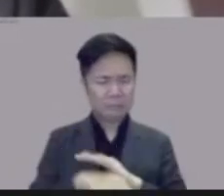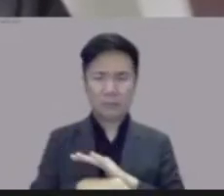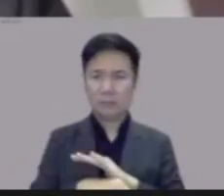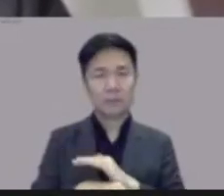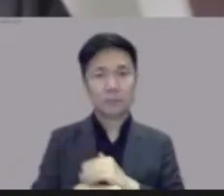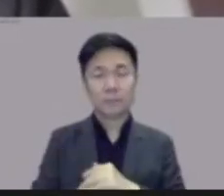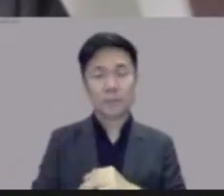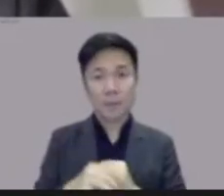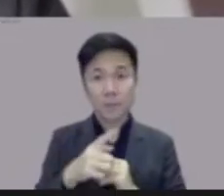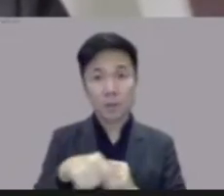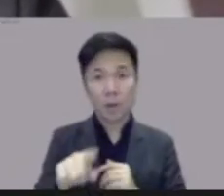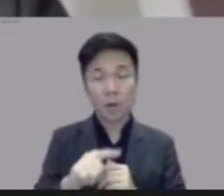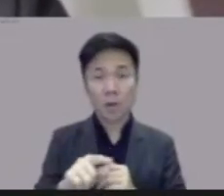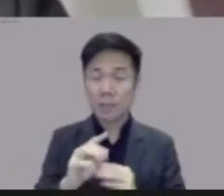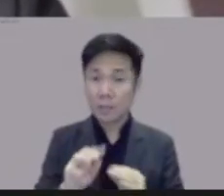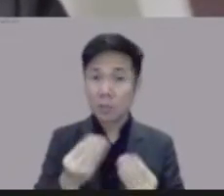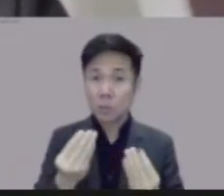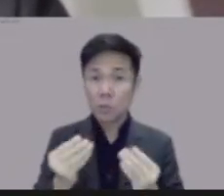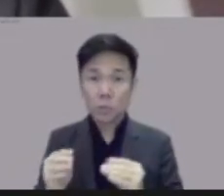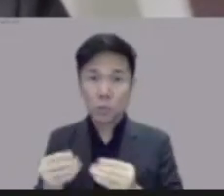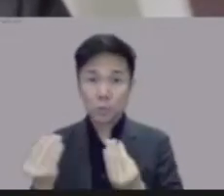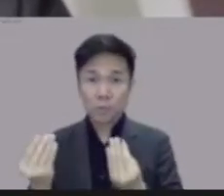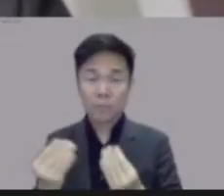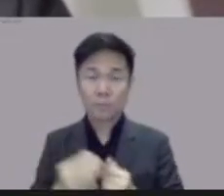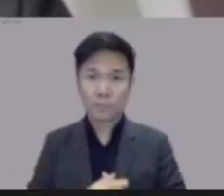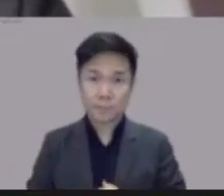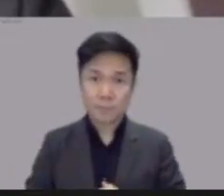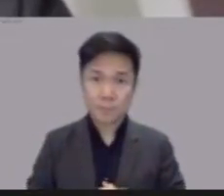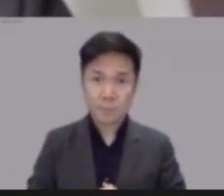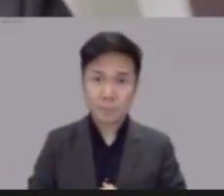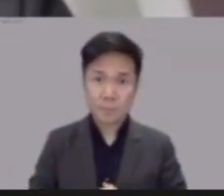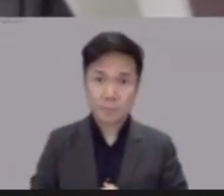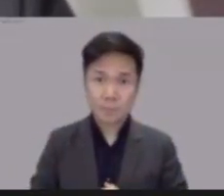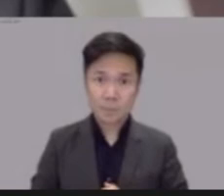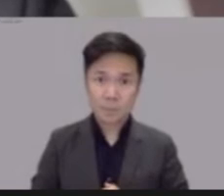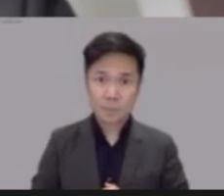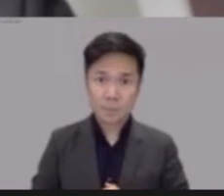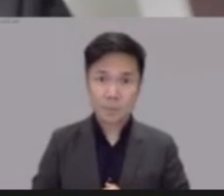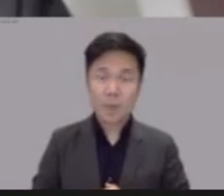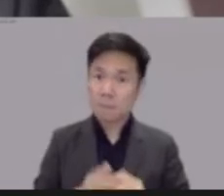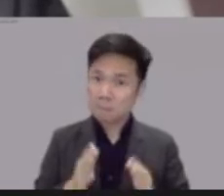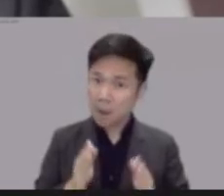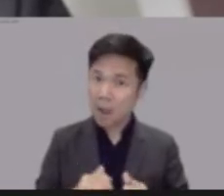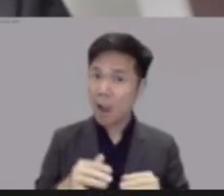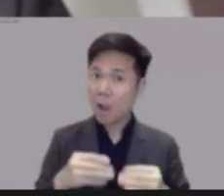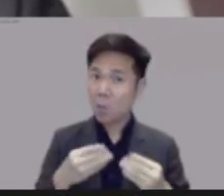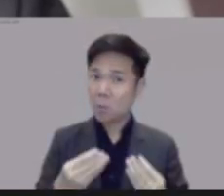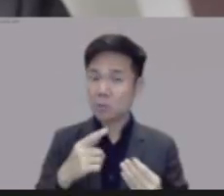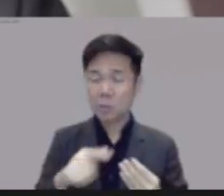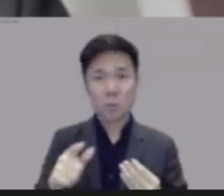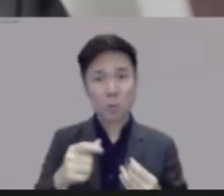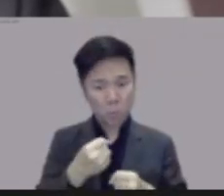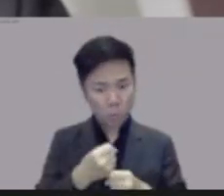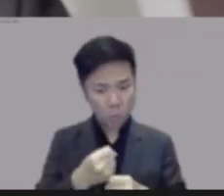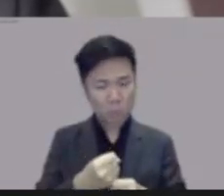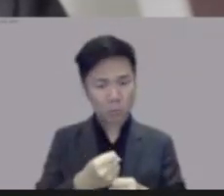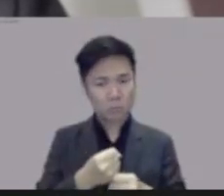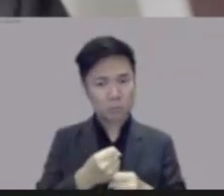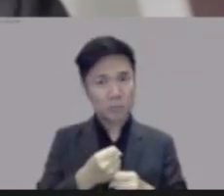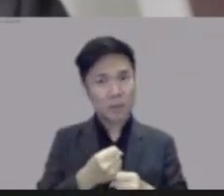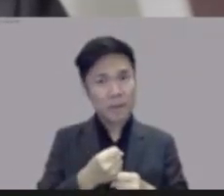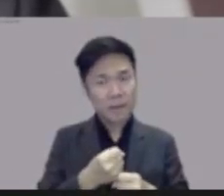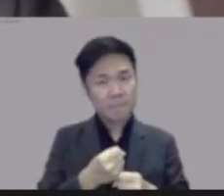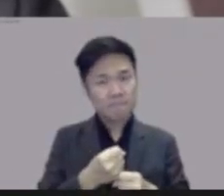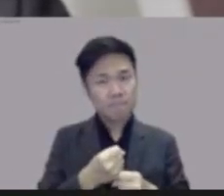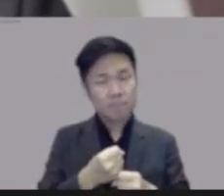to see the once beautiful ecosystem of this reason fade away therefore today on behalf of the young people